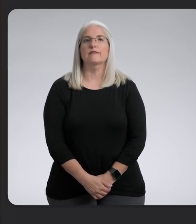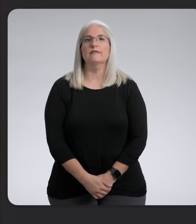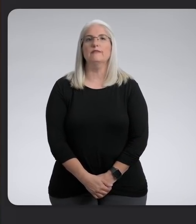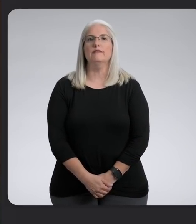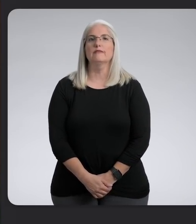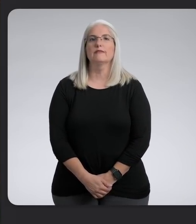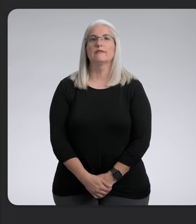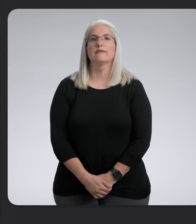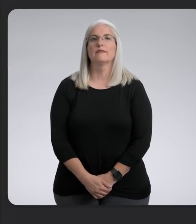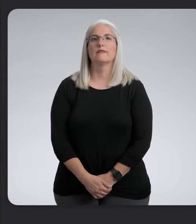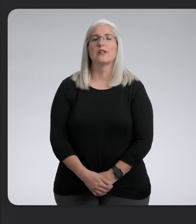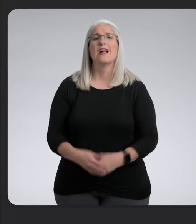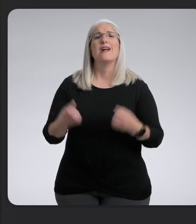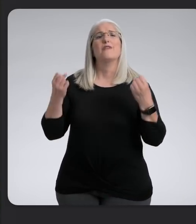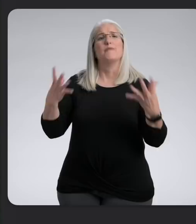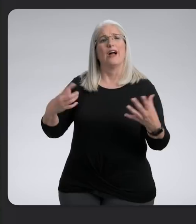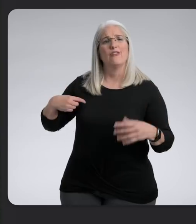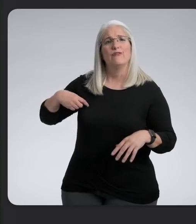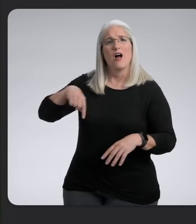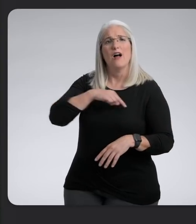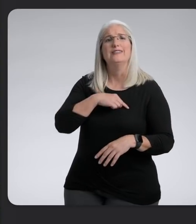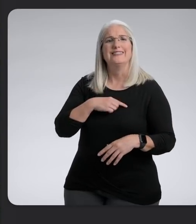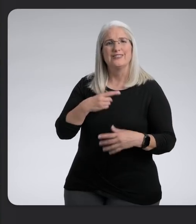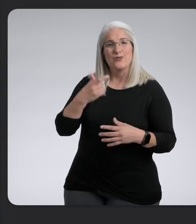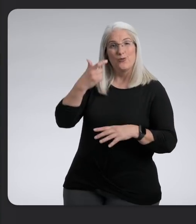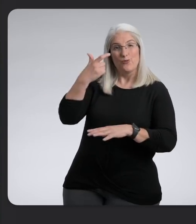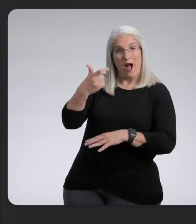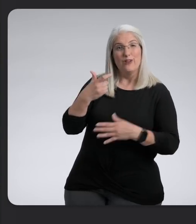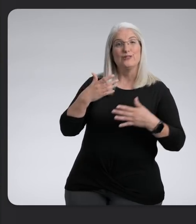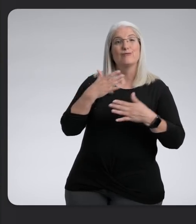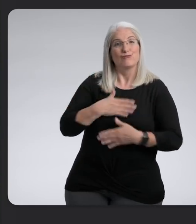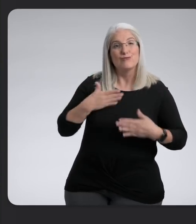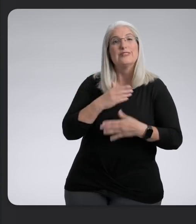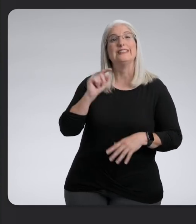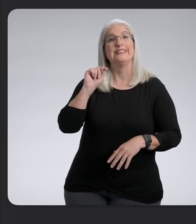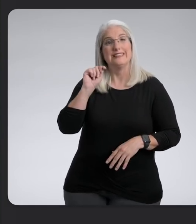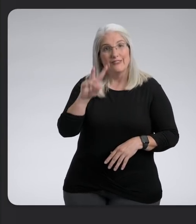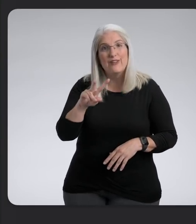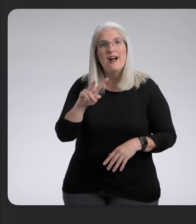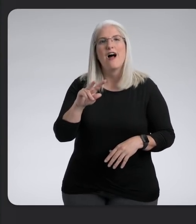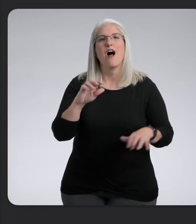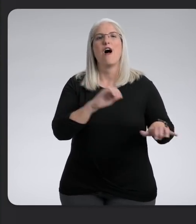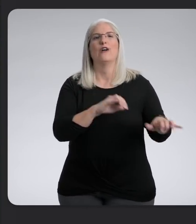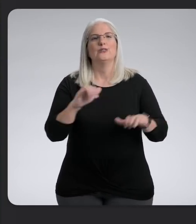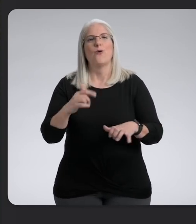For many of us, the only thing better than watching TV is watching TV with friends.